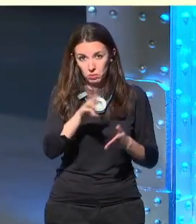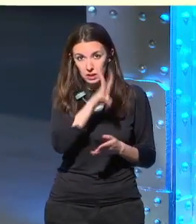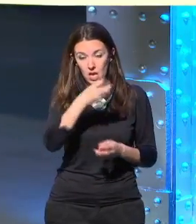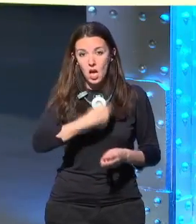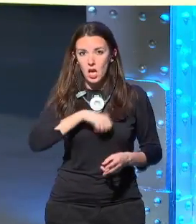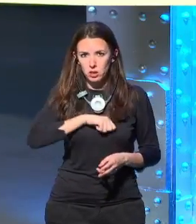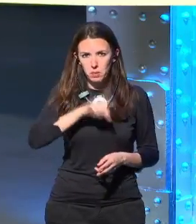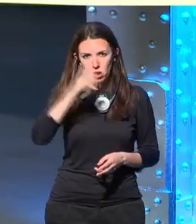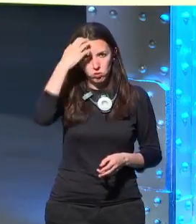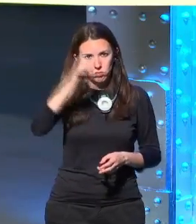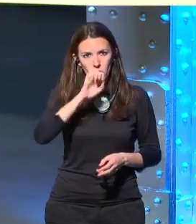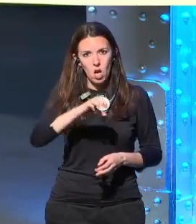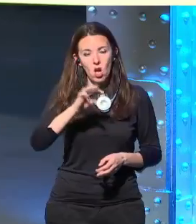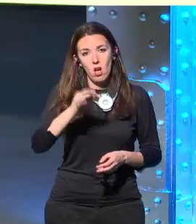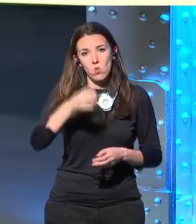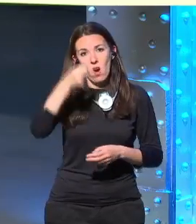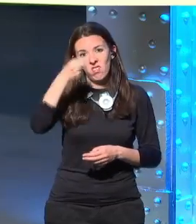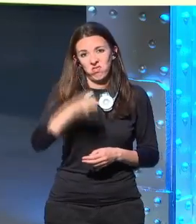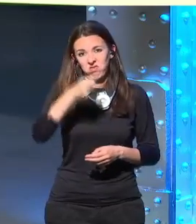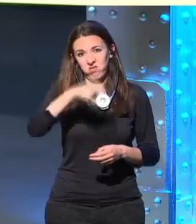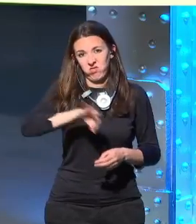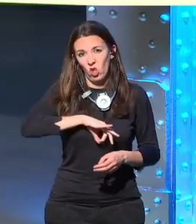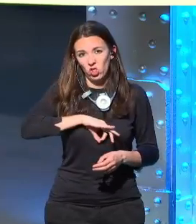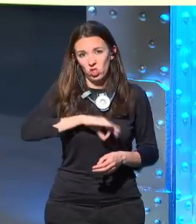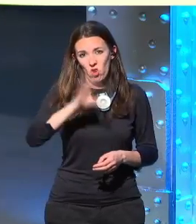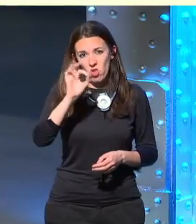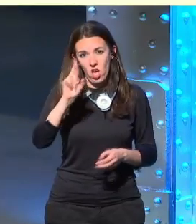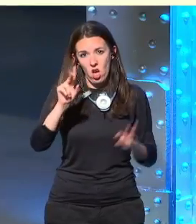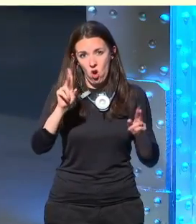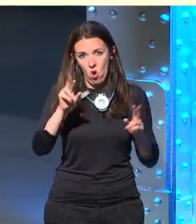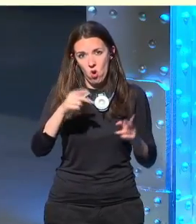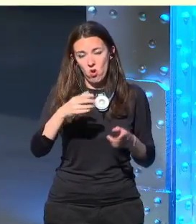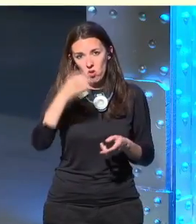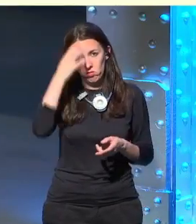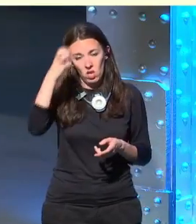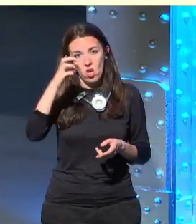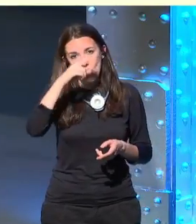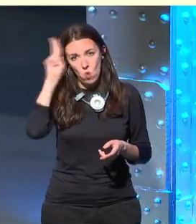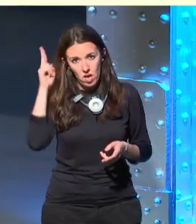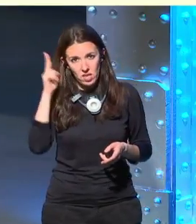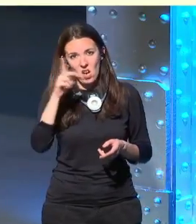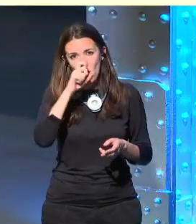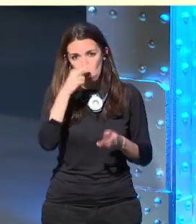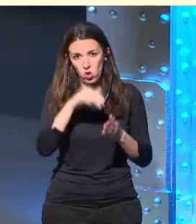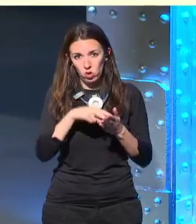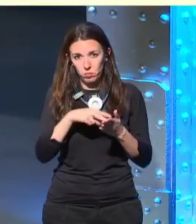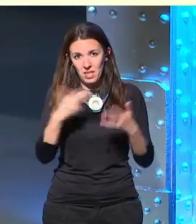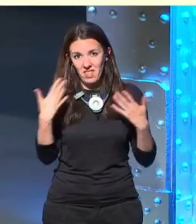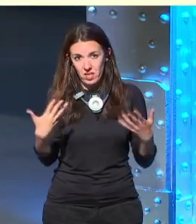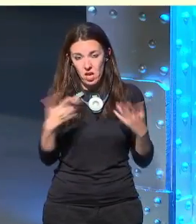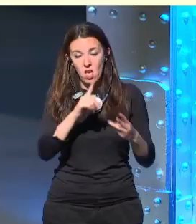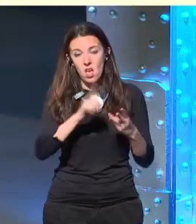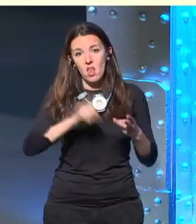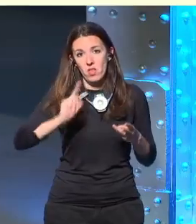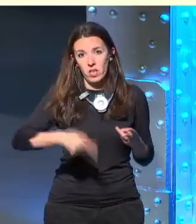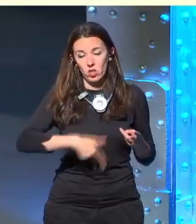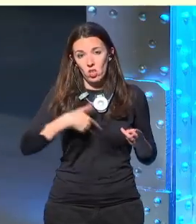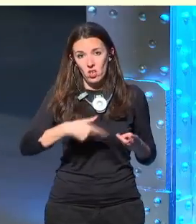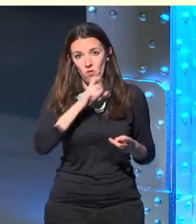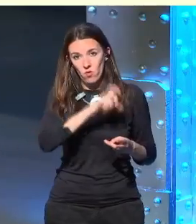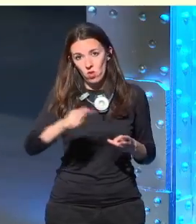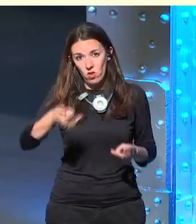as Europeanist, as Spain, a monarchist, the award that he got from the King Juan Carlos in 2010,